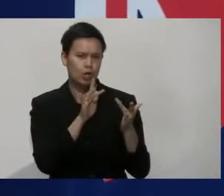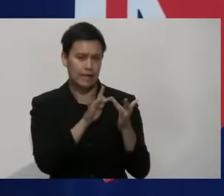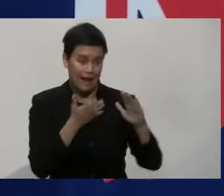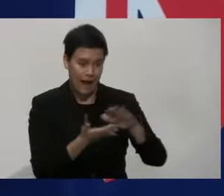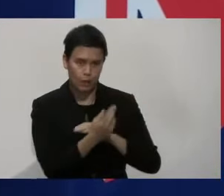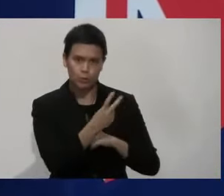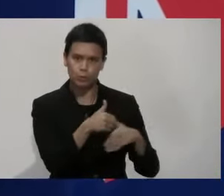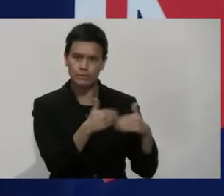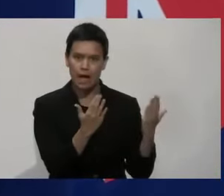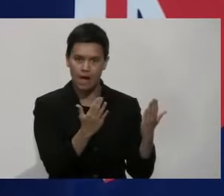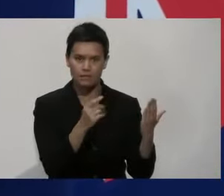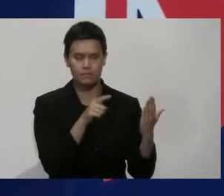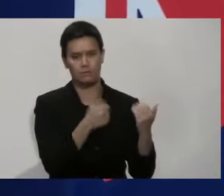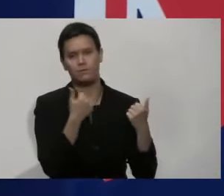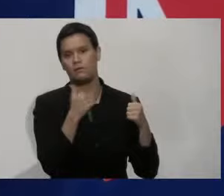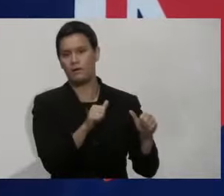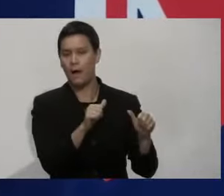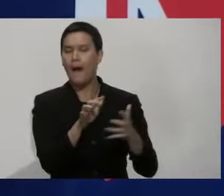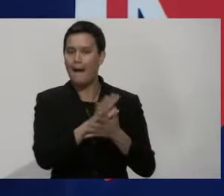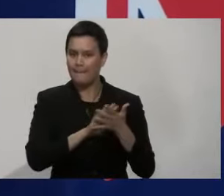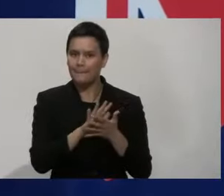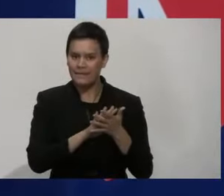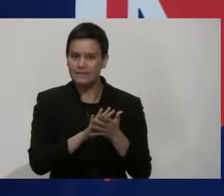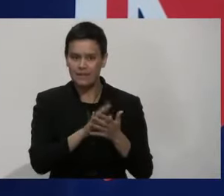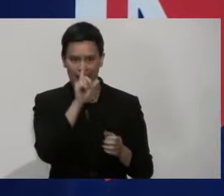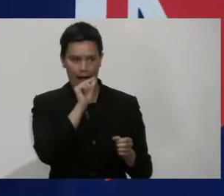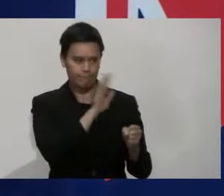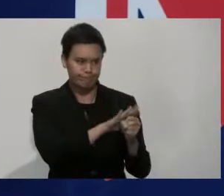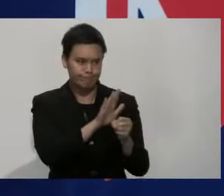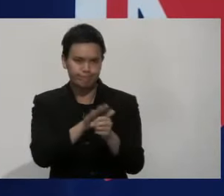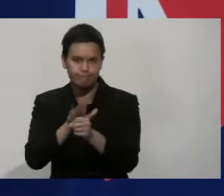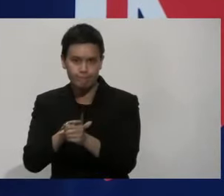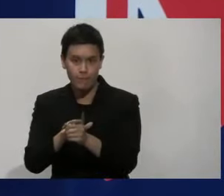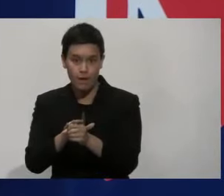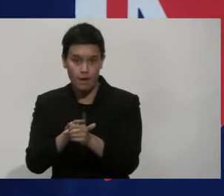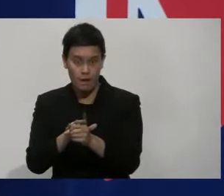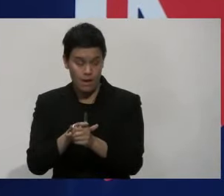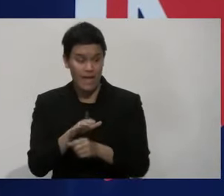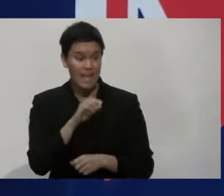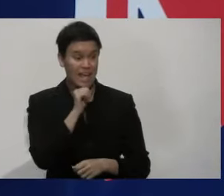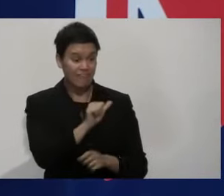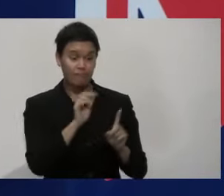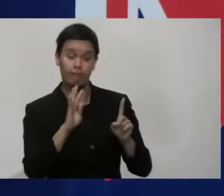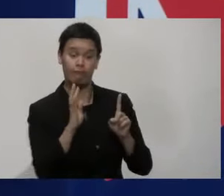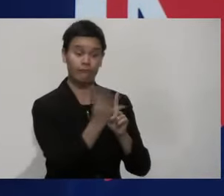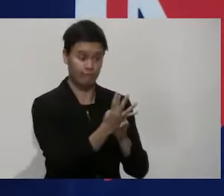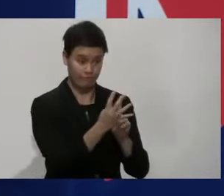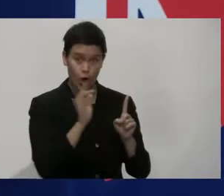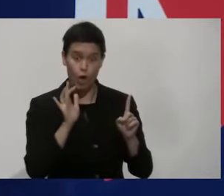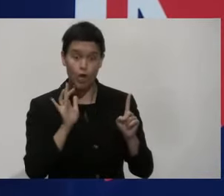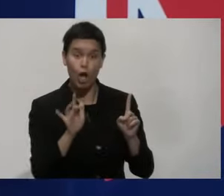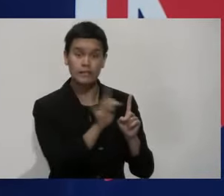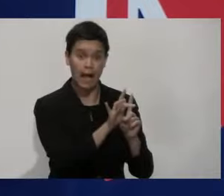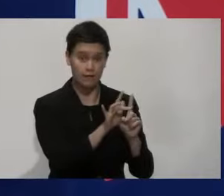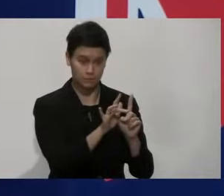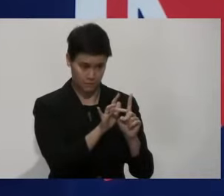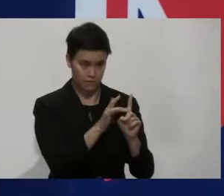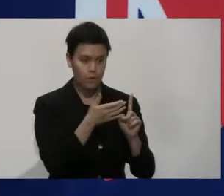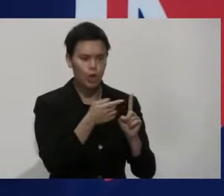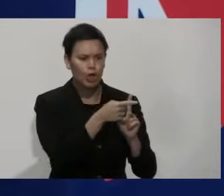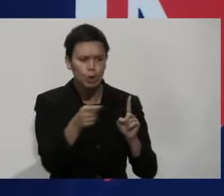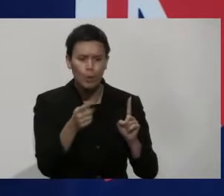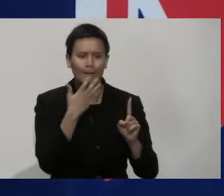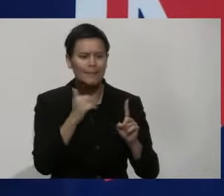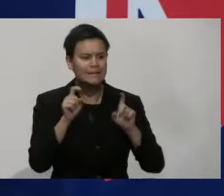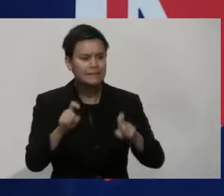of the virus and are finding people and making sure they are in isolation before they are even symptomatic. In fact, that is exactly